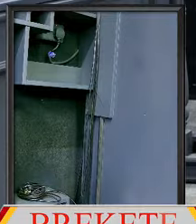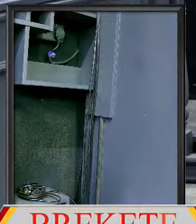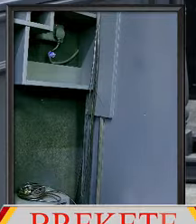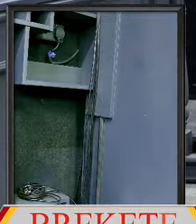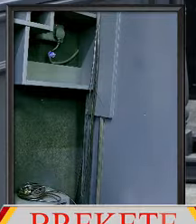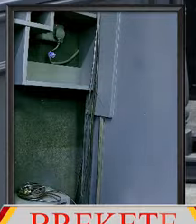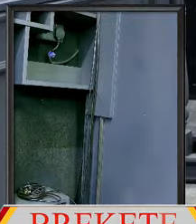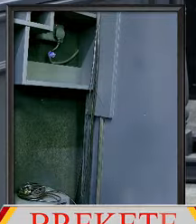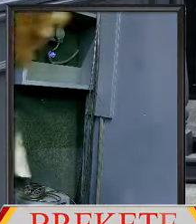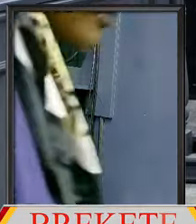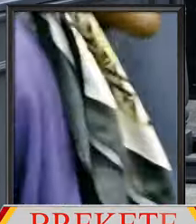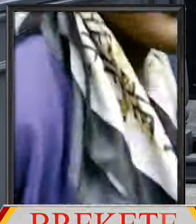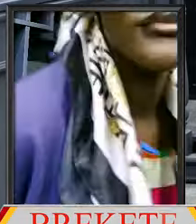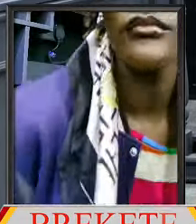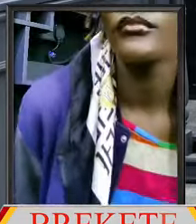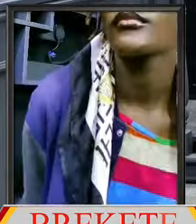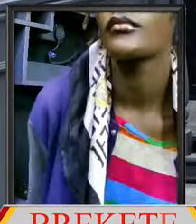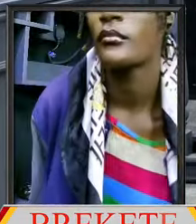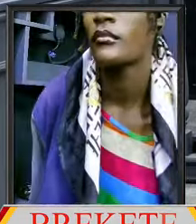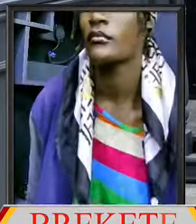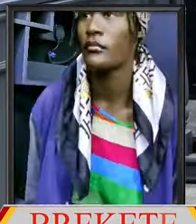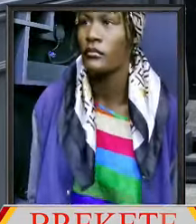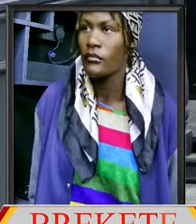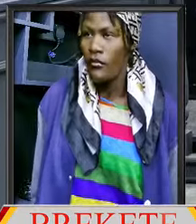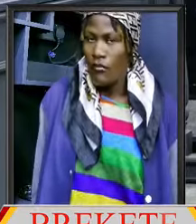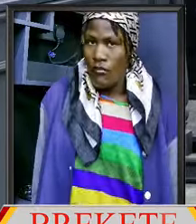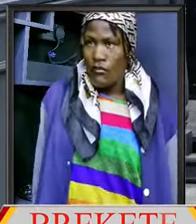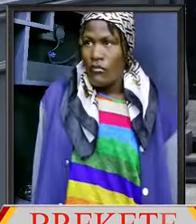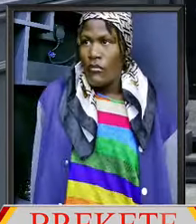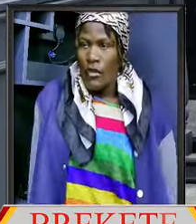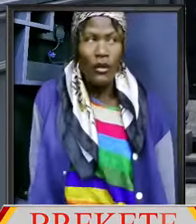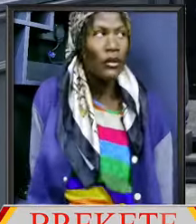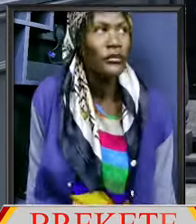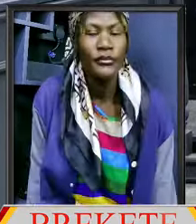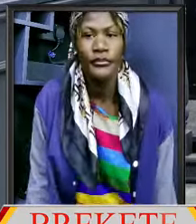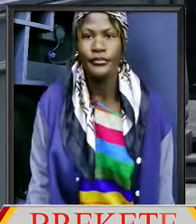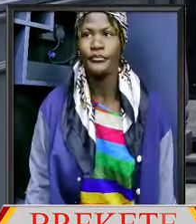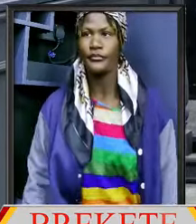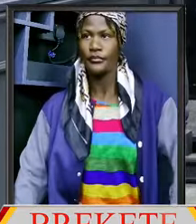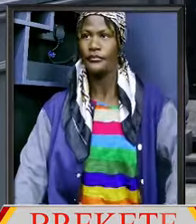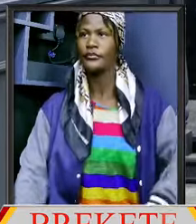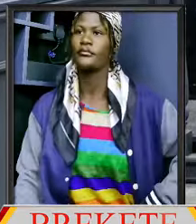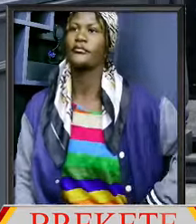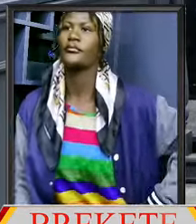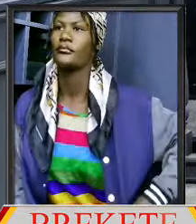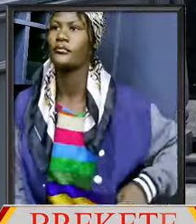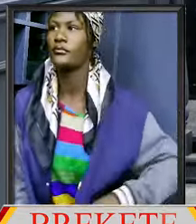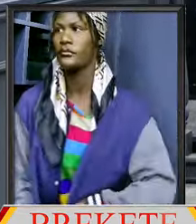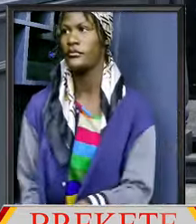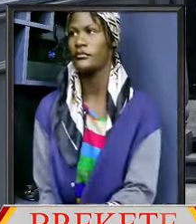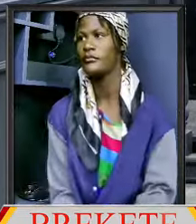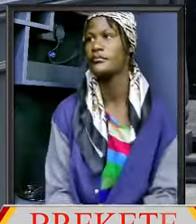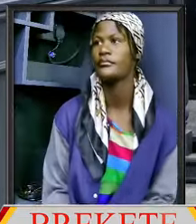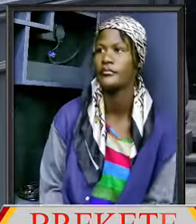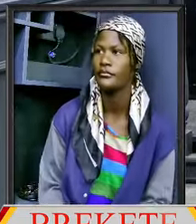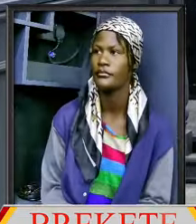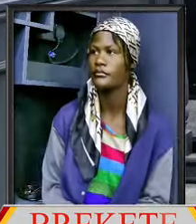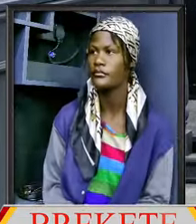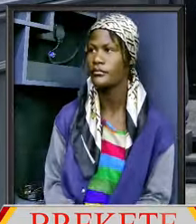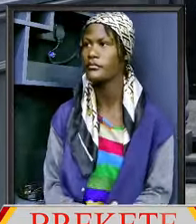He's waiting to ask. If you told me yes, he can forget himself. Oga, ask him.